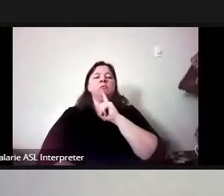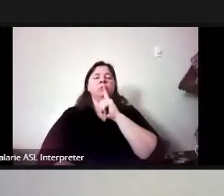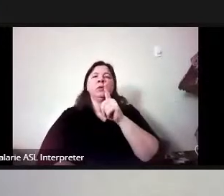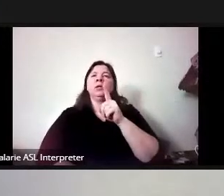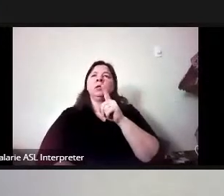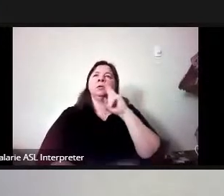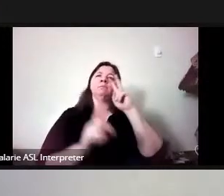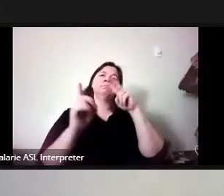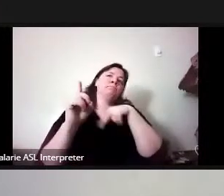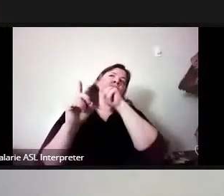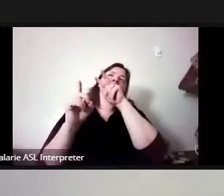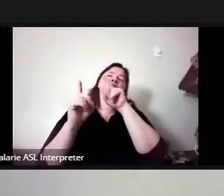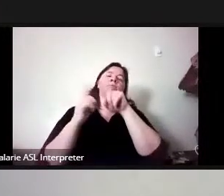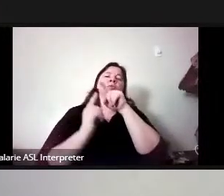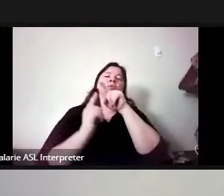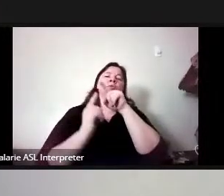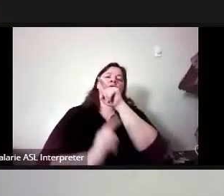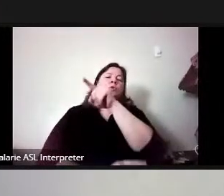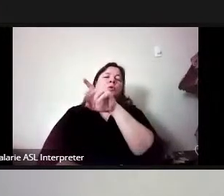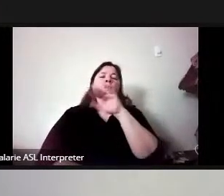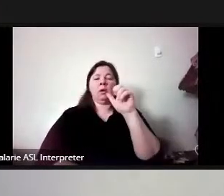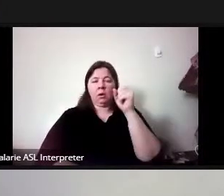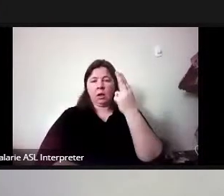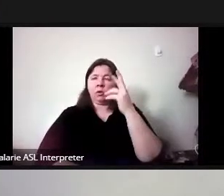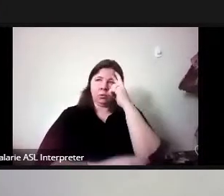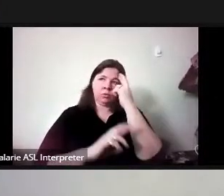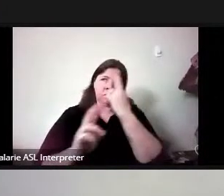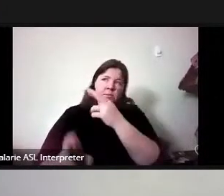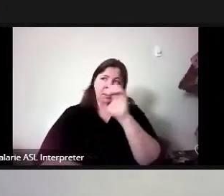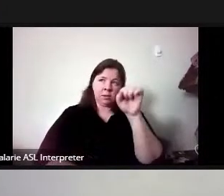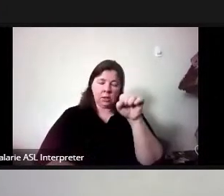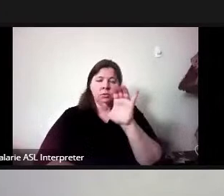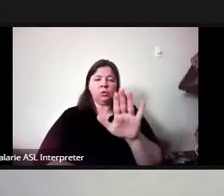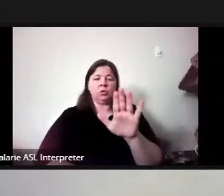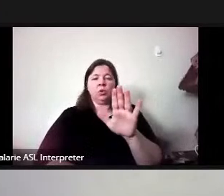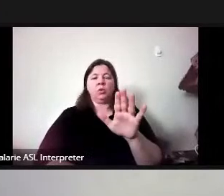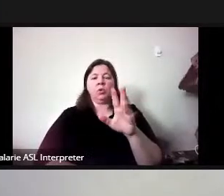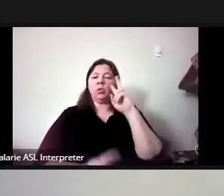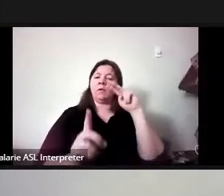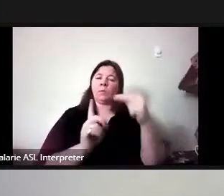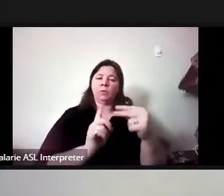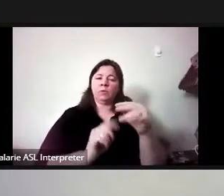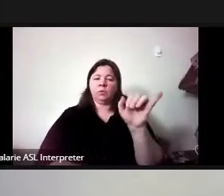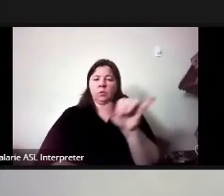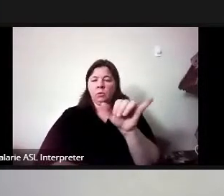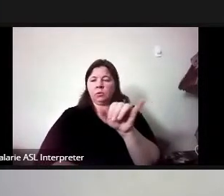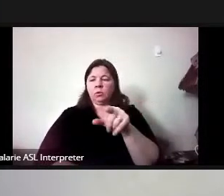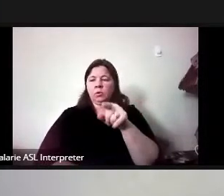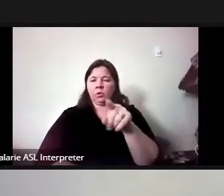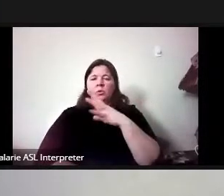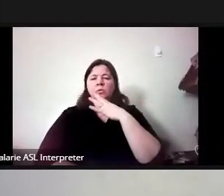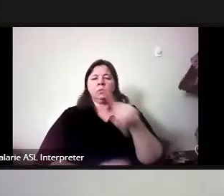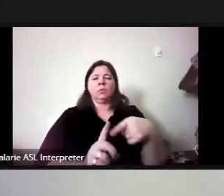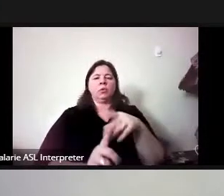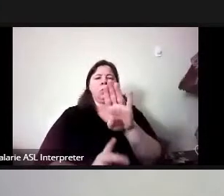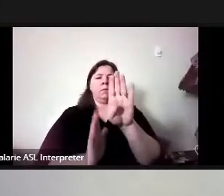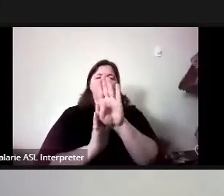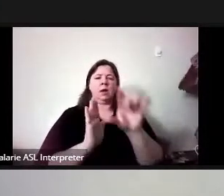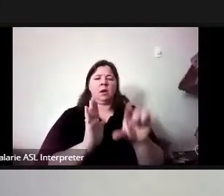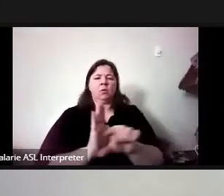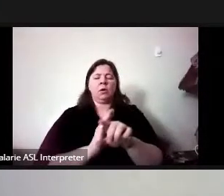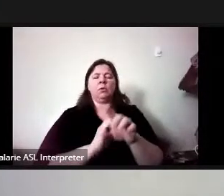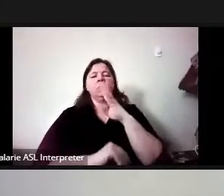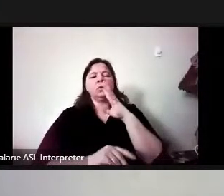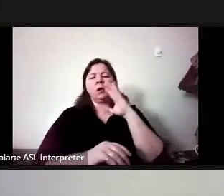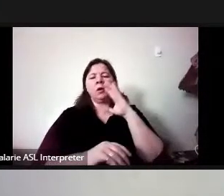that Ash does definitely respect you and your views as well. But now, you spoke about your background. You spoke about construction